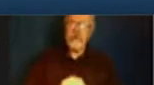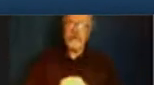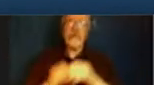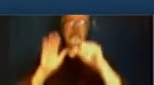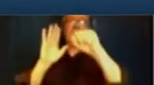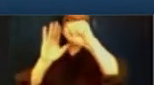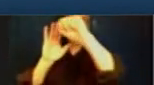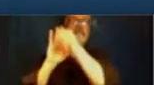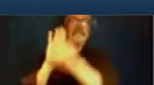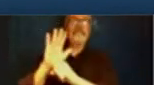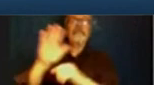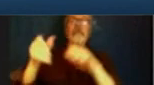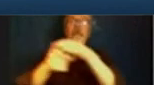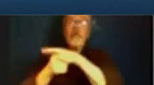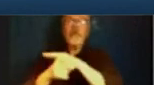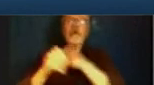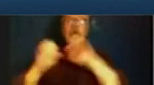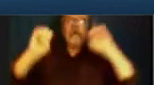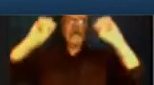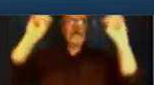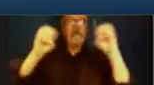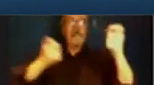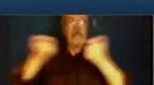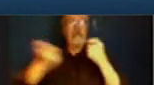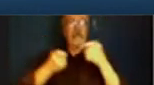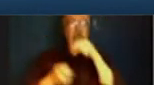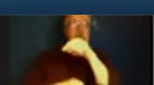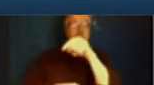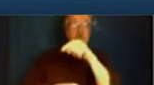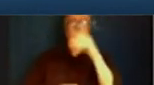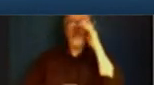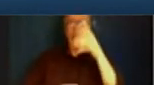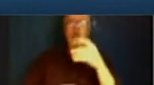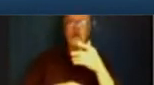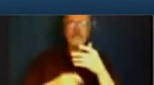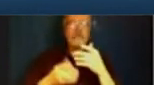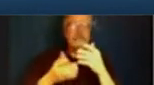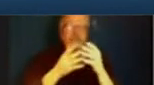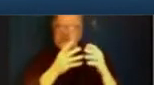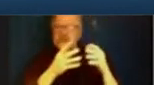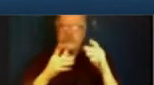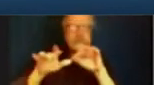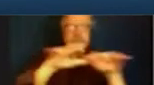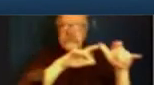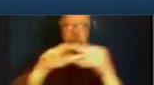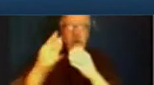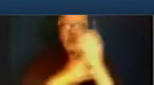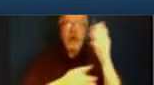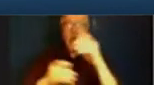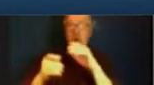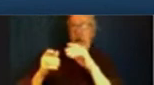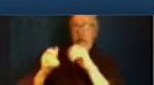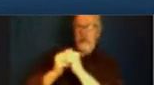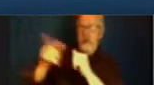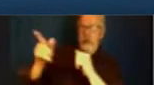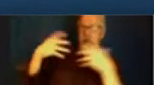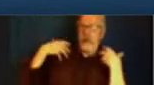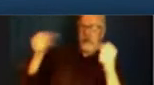management distribution channels, local health departments, as well as our K-12 infrastructure to make these